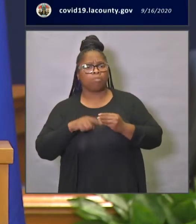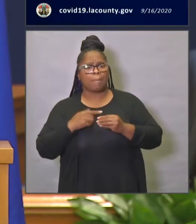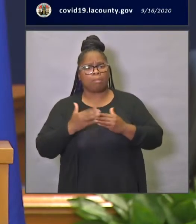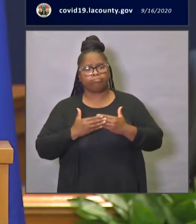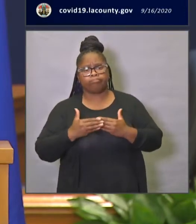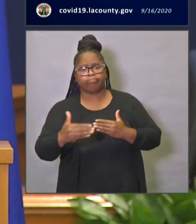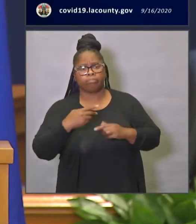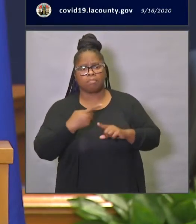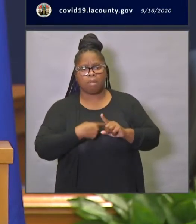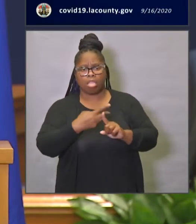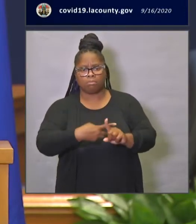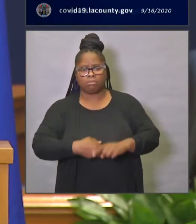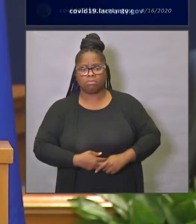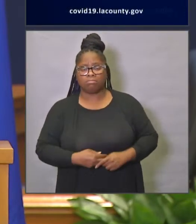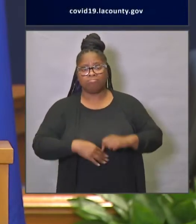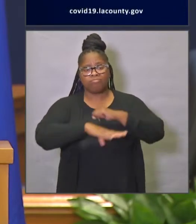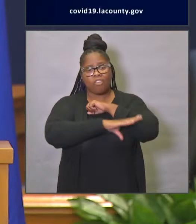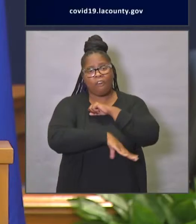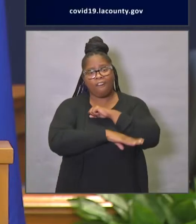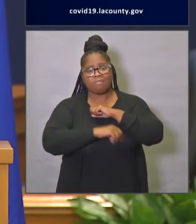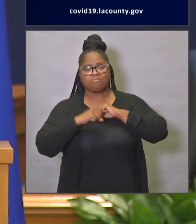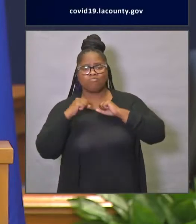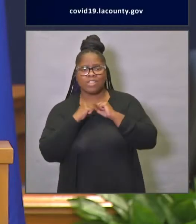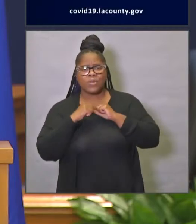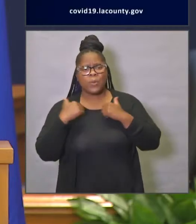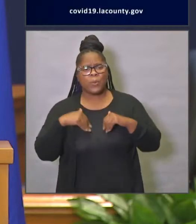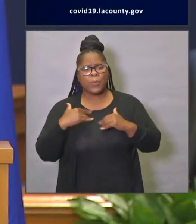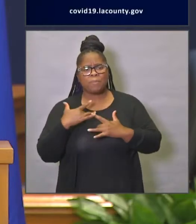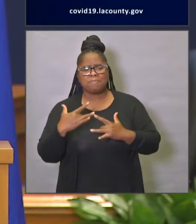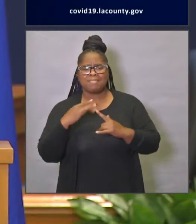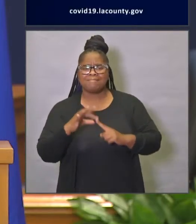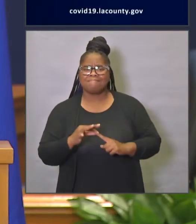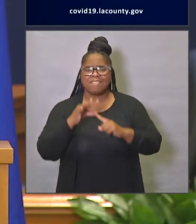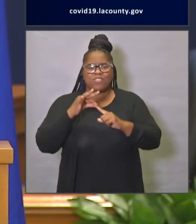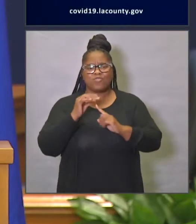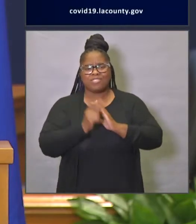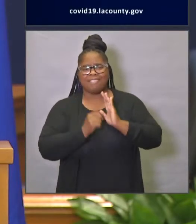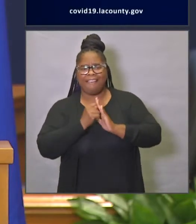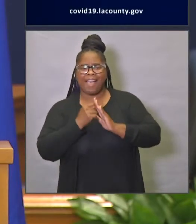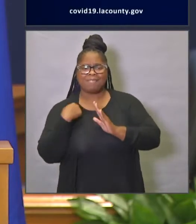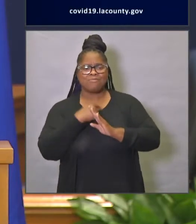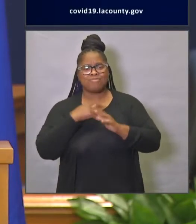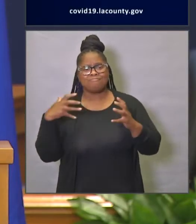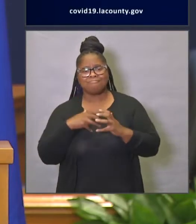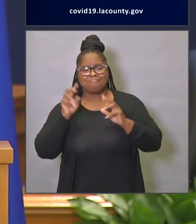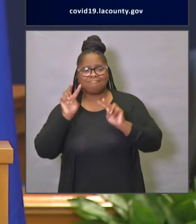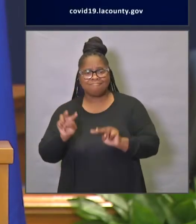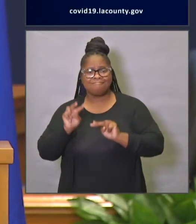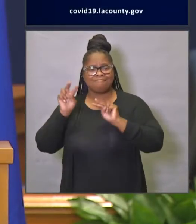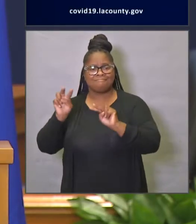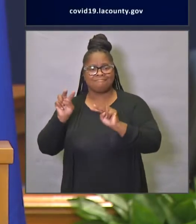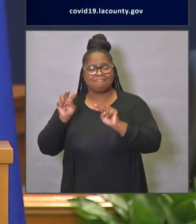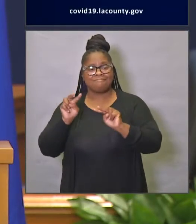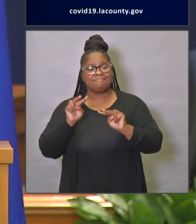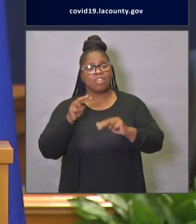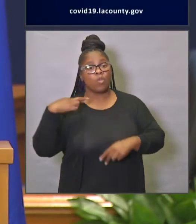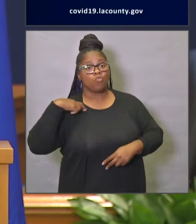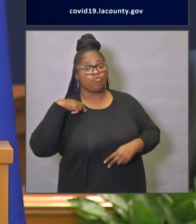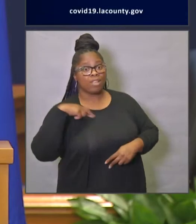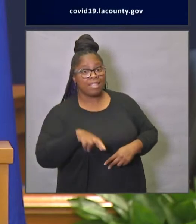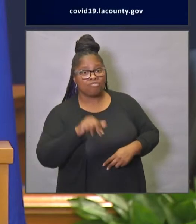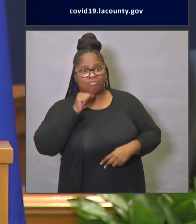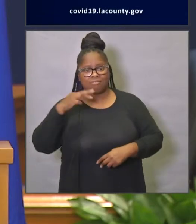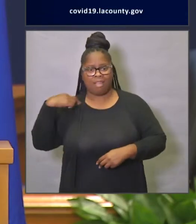winter months are filled with special times that we all are looking forward to. There's many secular and religious holidays that